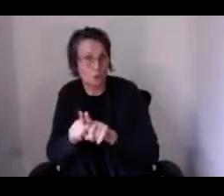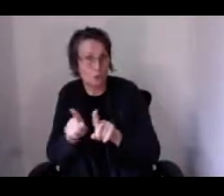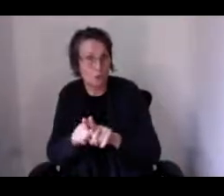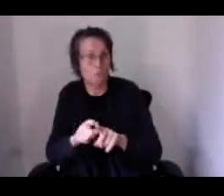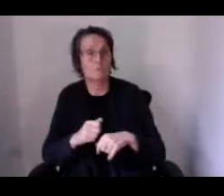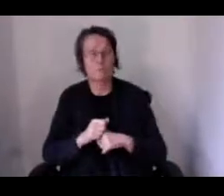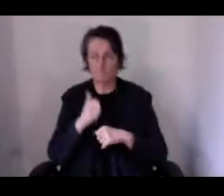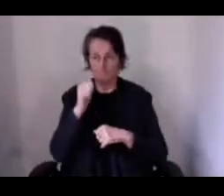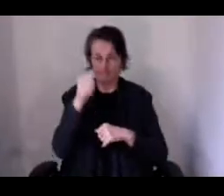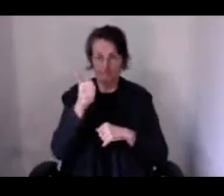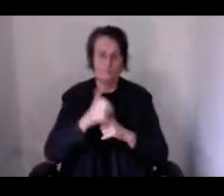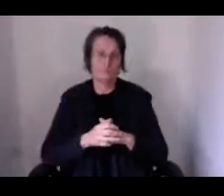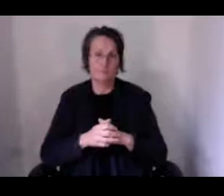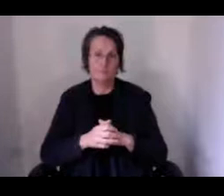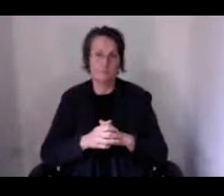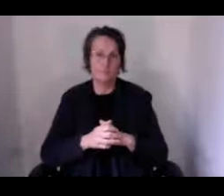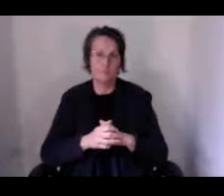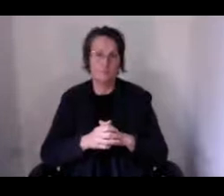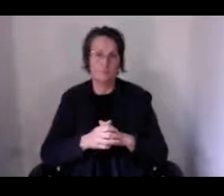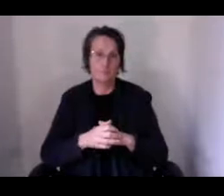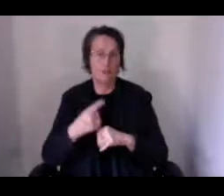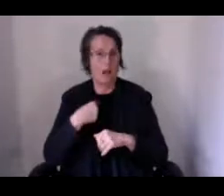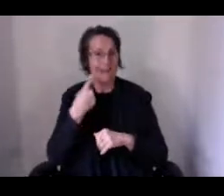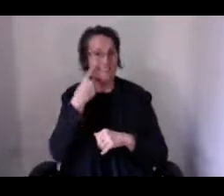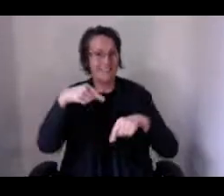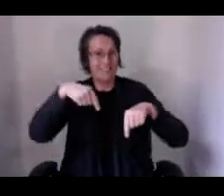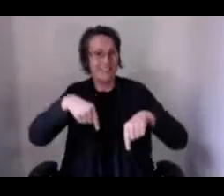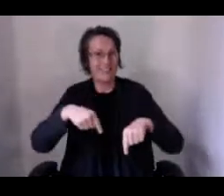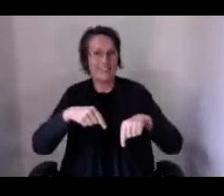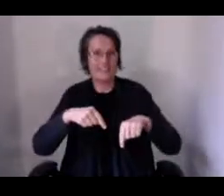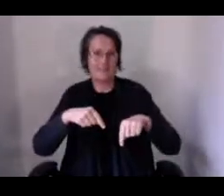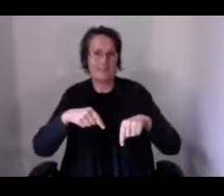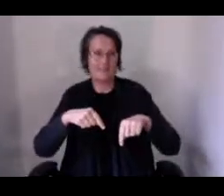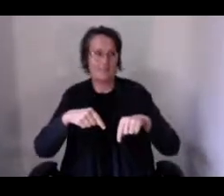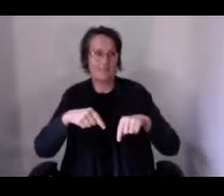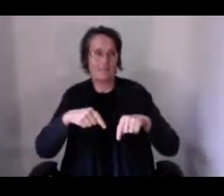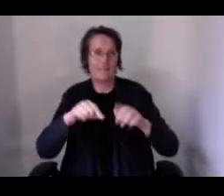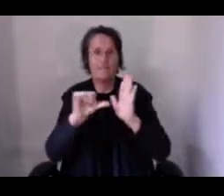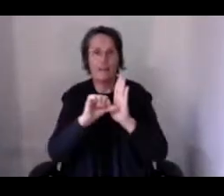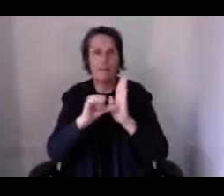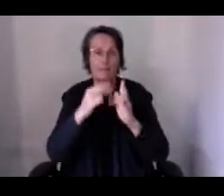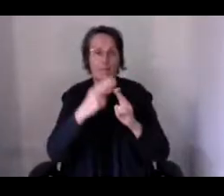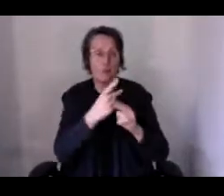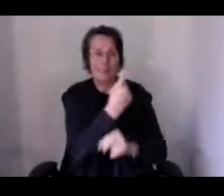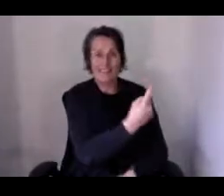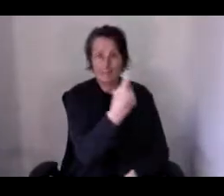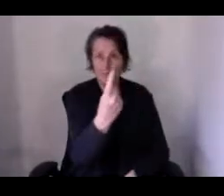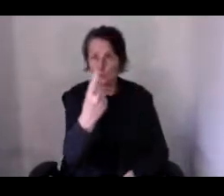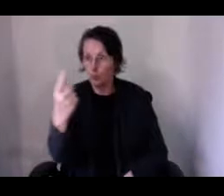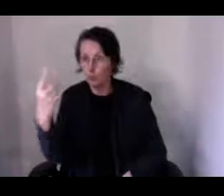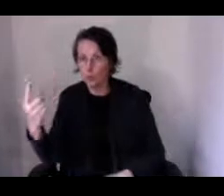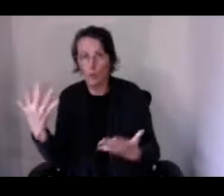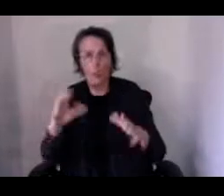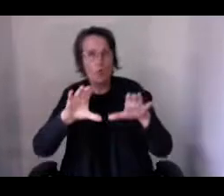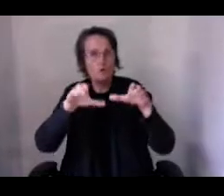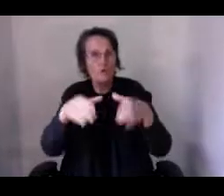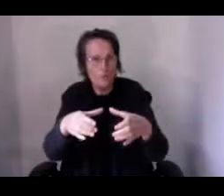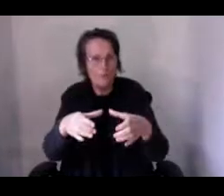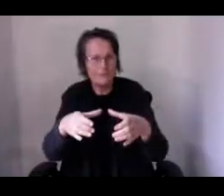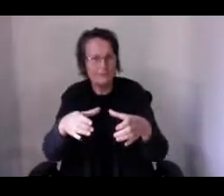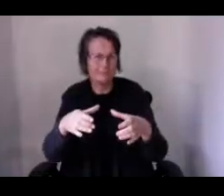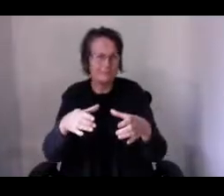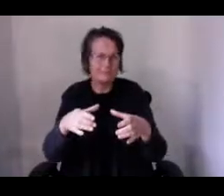for it. I noticed that this category is for individuals and groups, and I wondered is there ever a bit of a grey area between groups